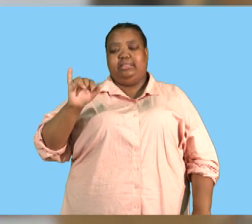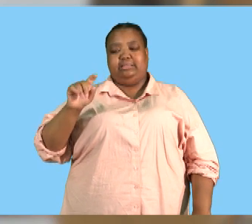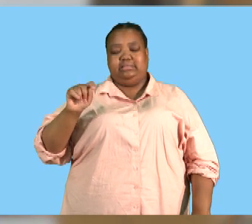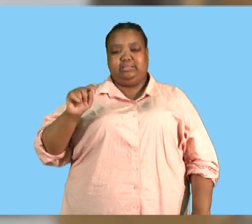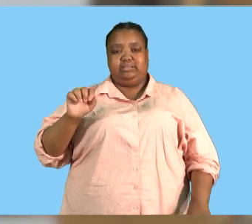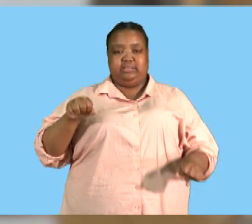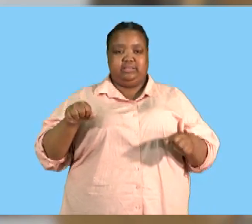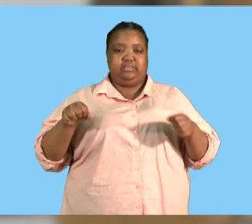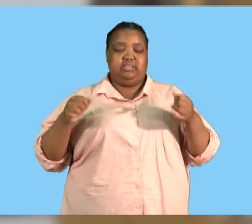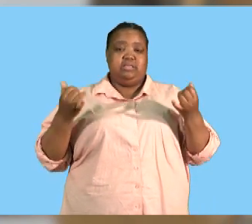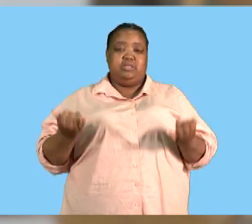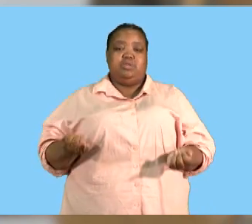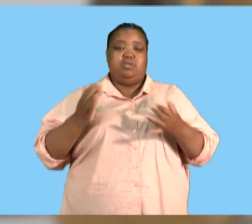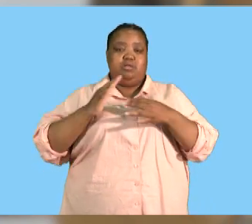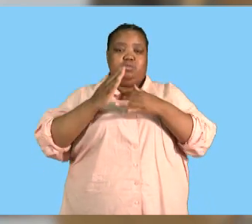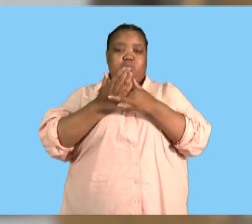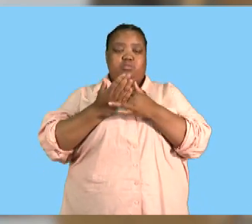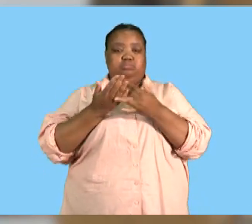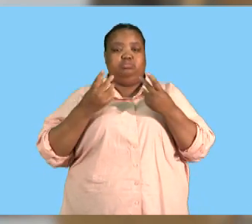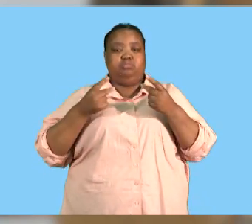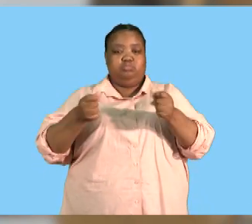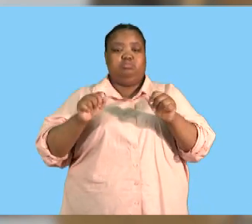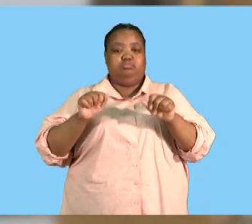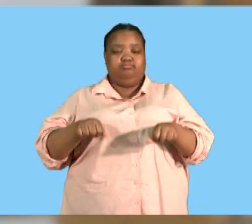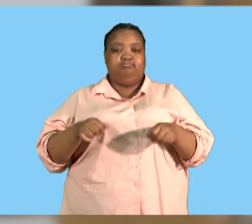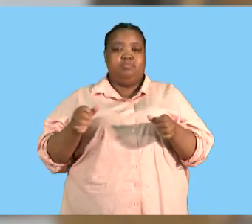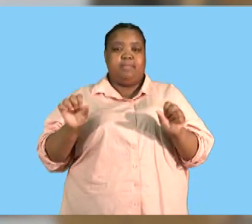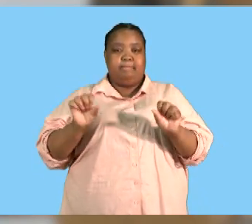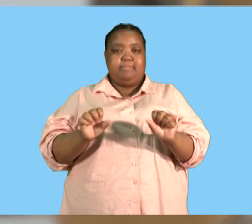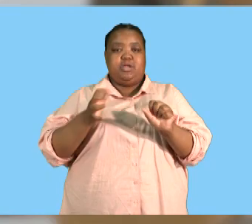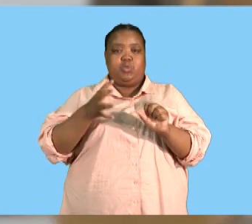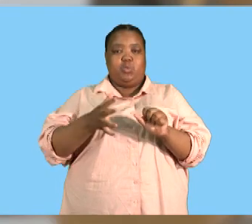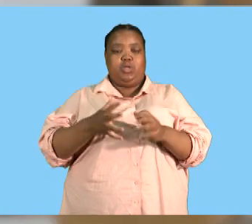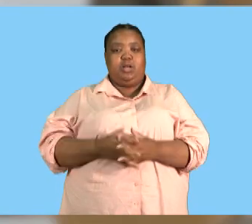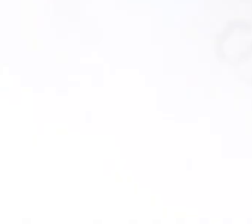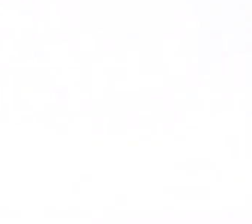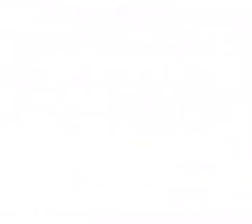Okay, so now we are going to take a quick ad break. Don't go anywhere. We'll be right back.